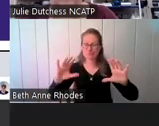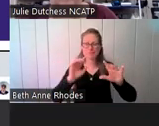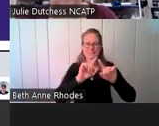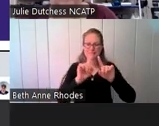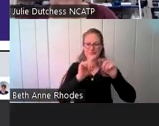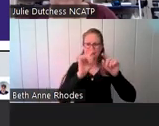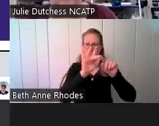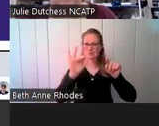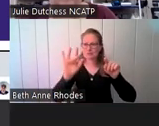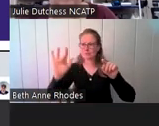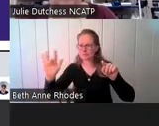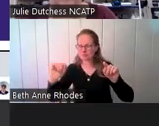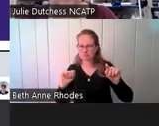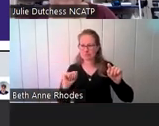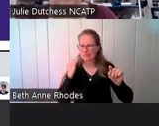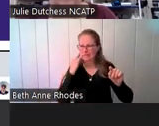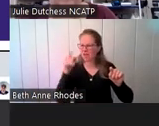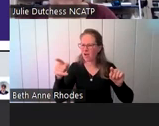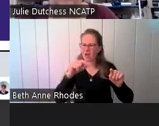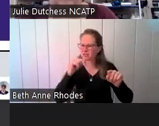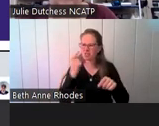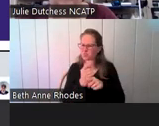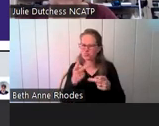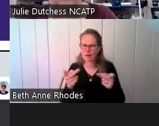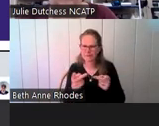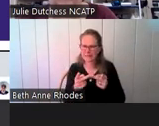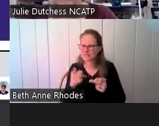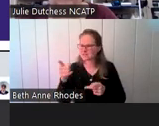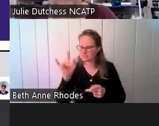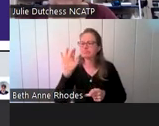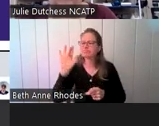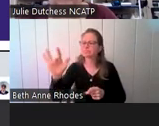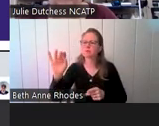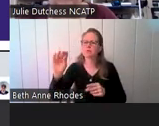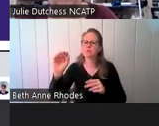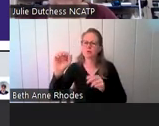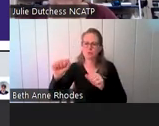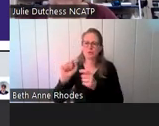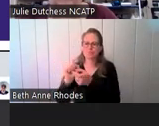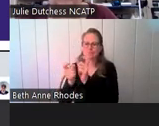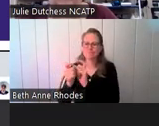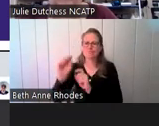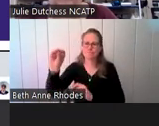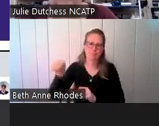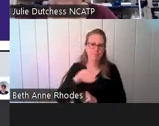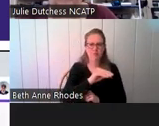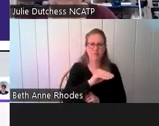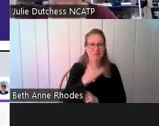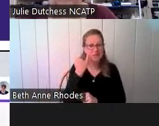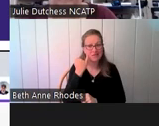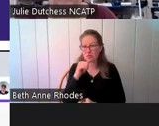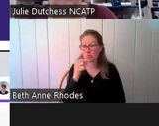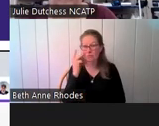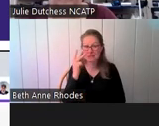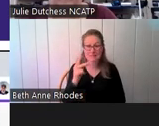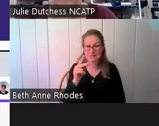it by using the Tab Manager extension button. All you have to do is click the button, type in the workspace the tab belongs to, and move it. Now, if you